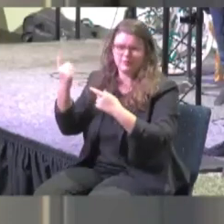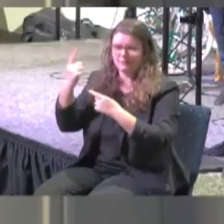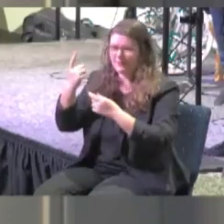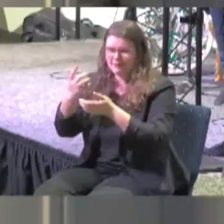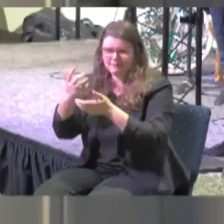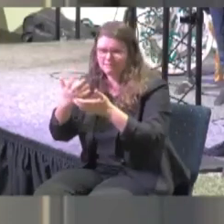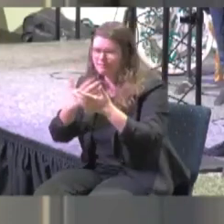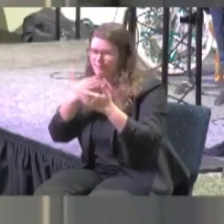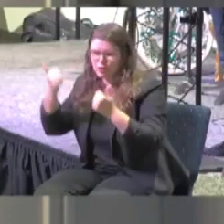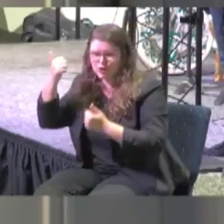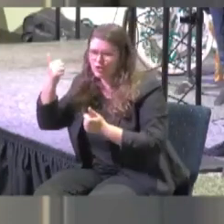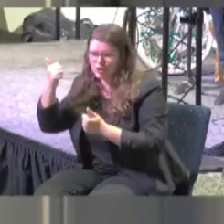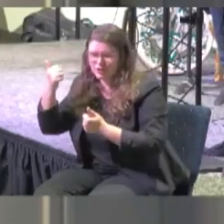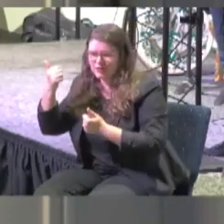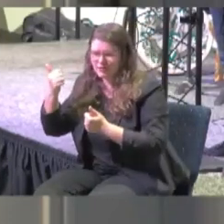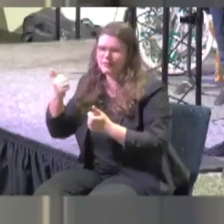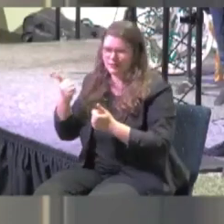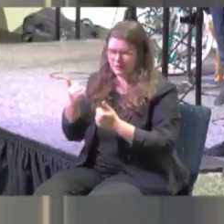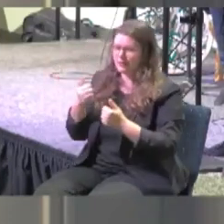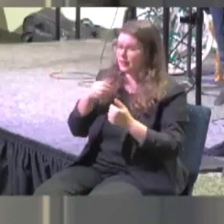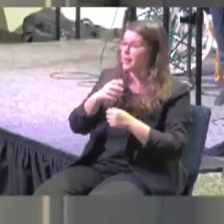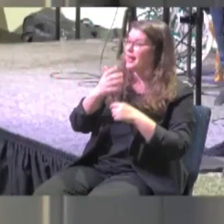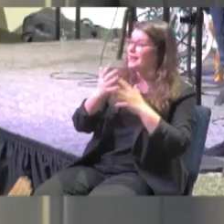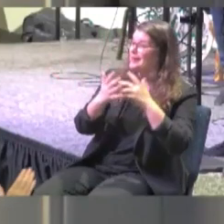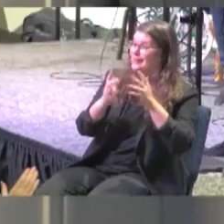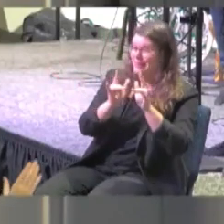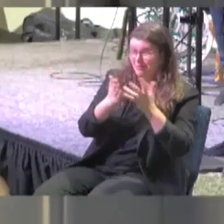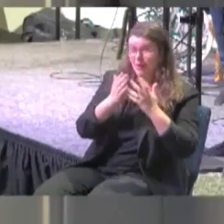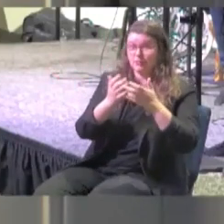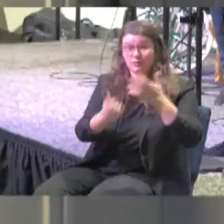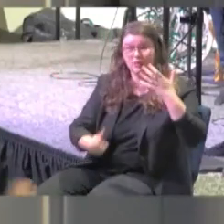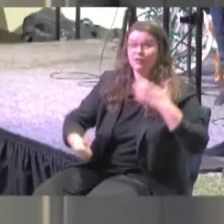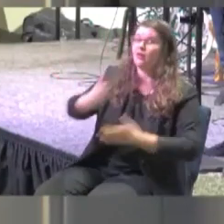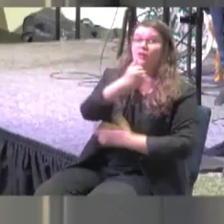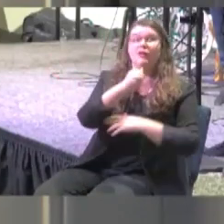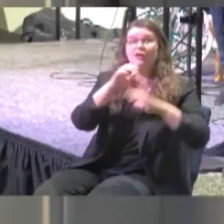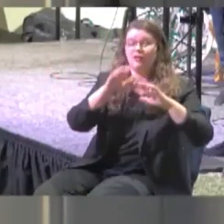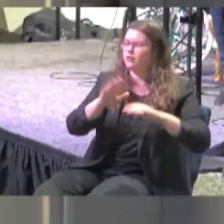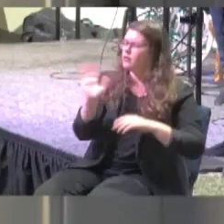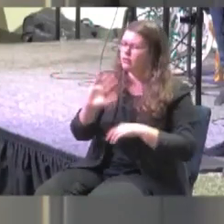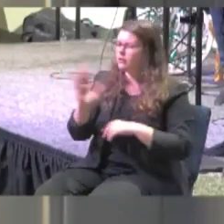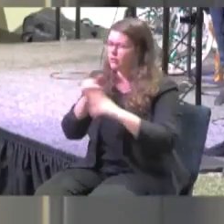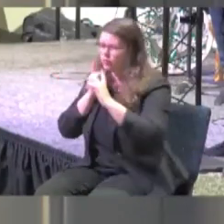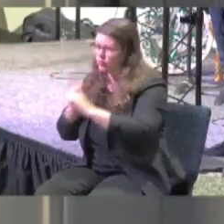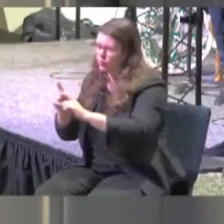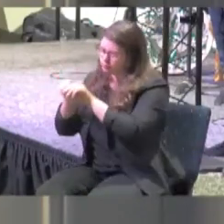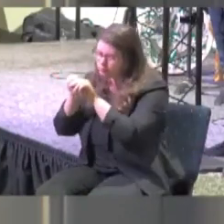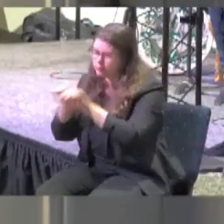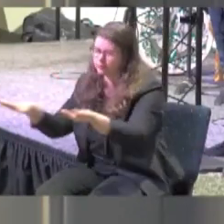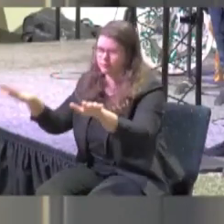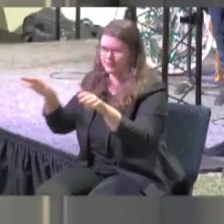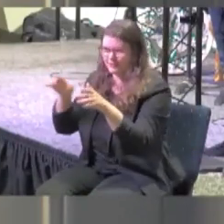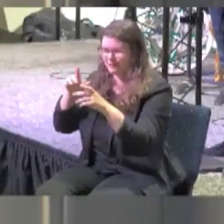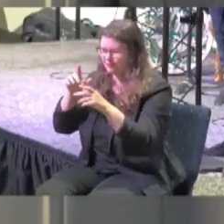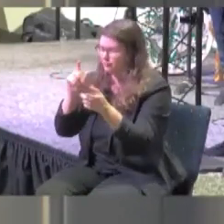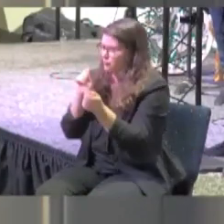That's what I mean. I'm sorry if I didn't express it too well. As you can imagine, this didn't come from somewhere else. This is rather new thinking. So